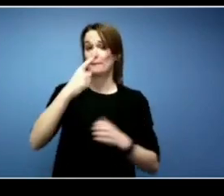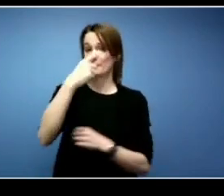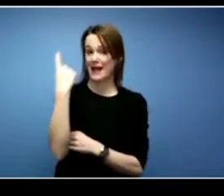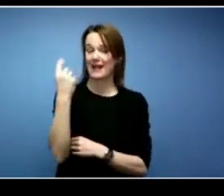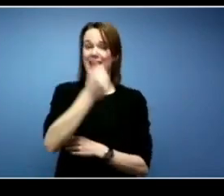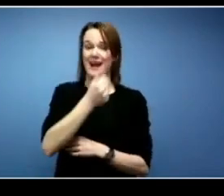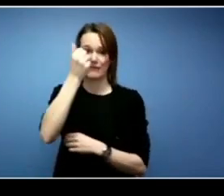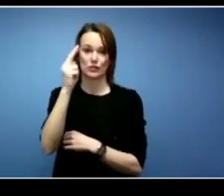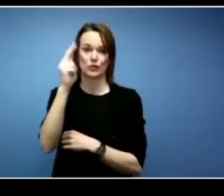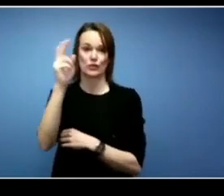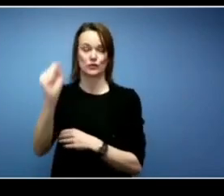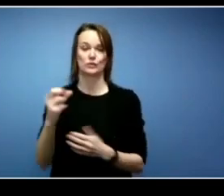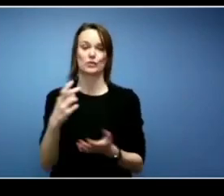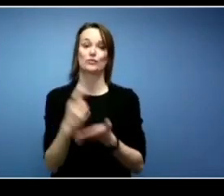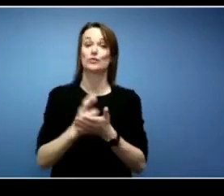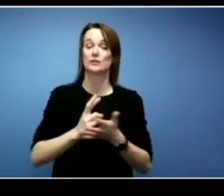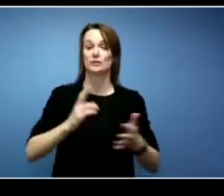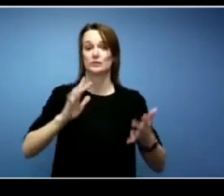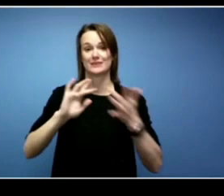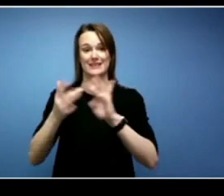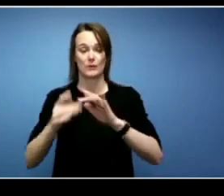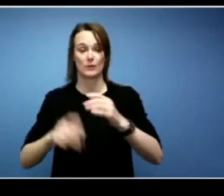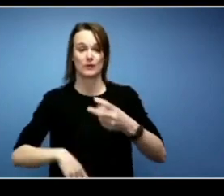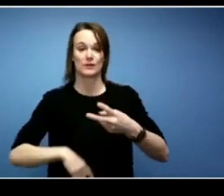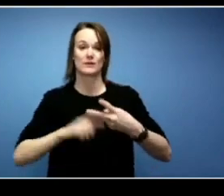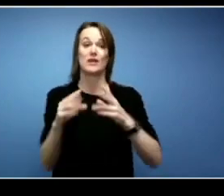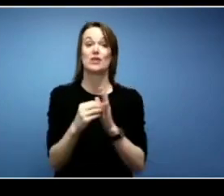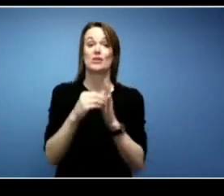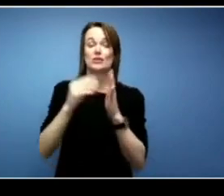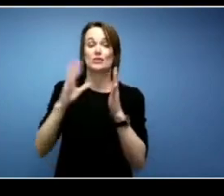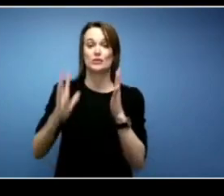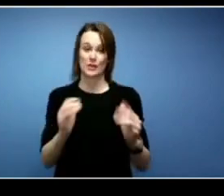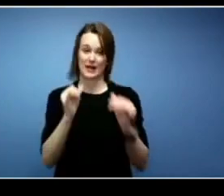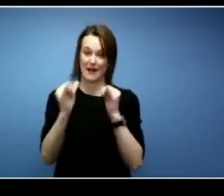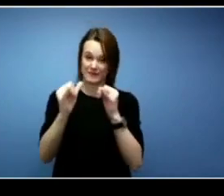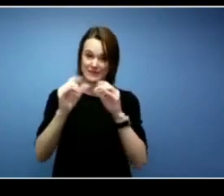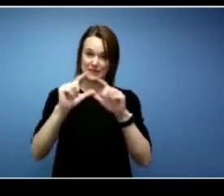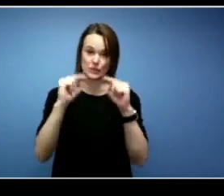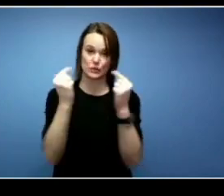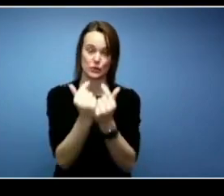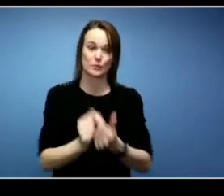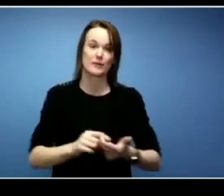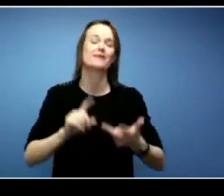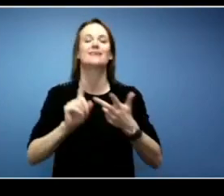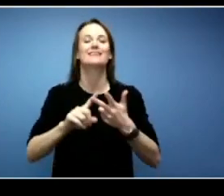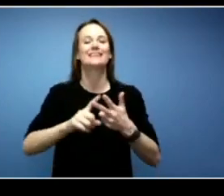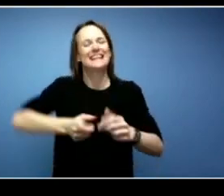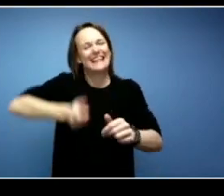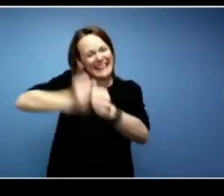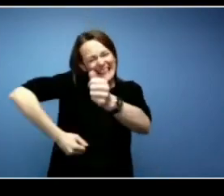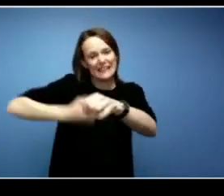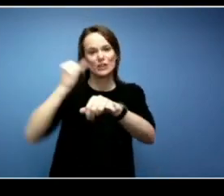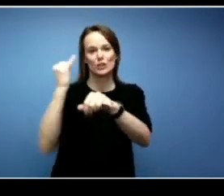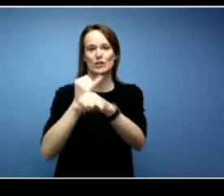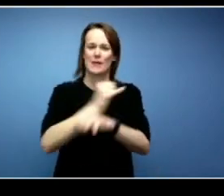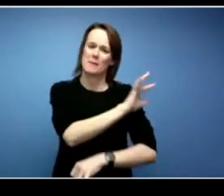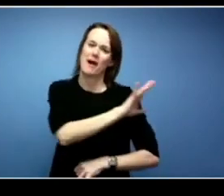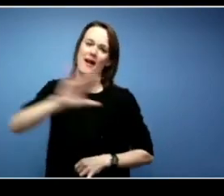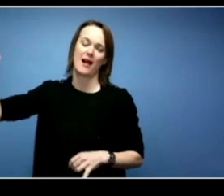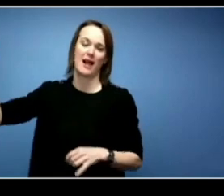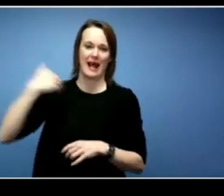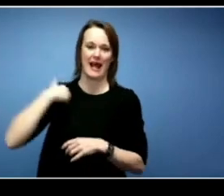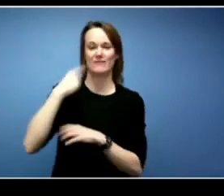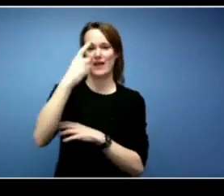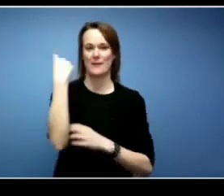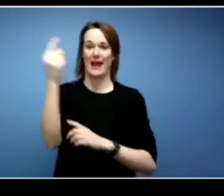Network, a student affinity group. The African Nova Scotian flag is being flown at all of our NSCC campuses across the province